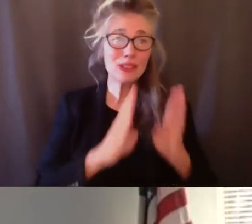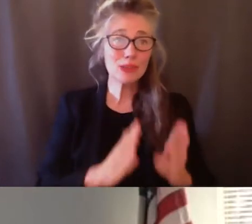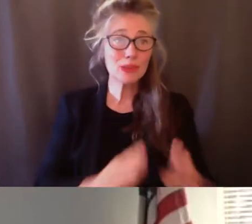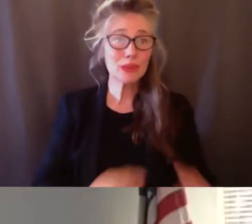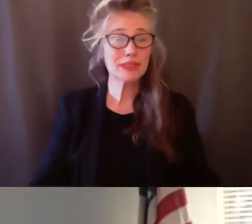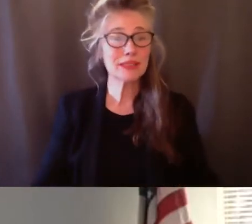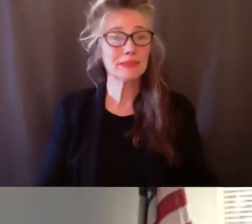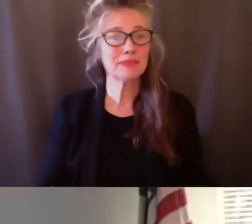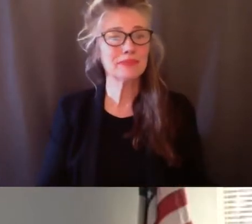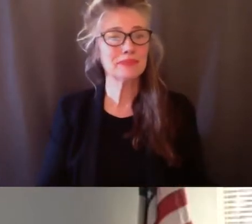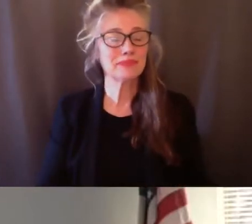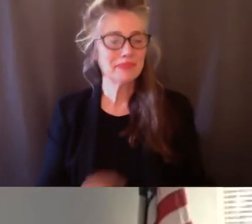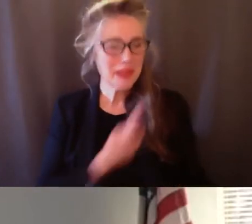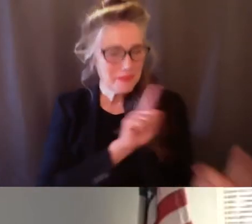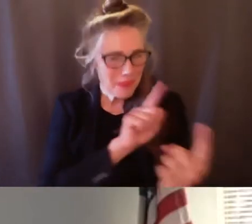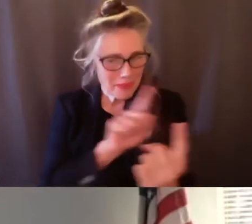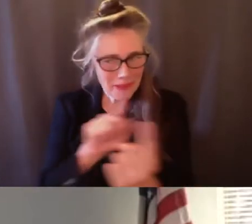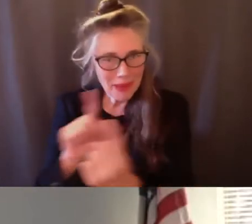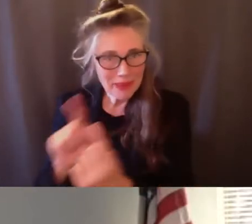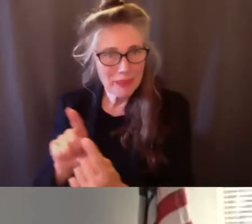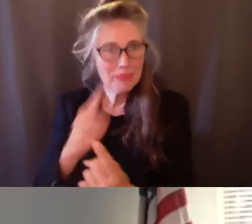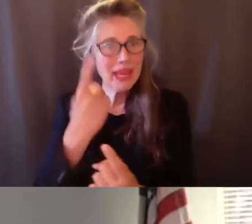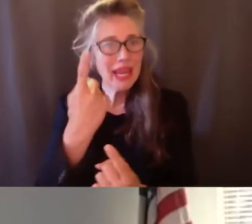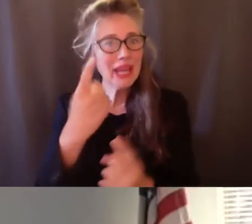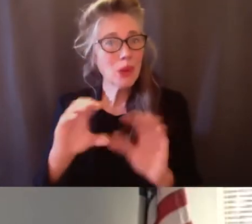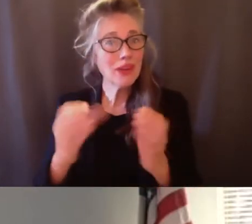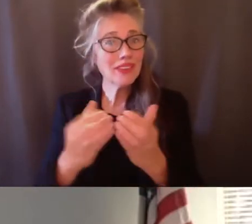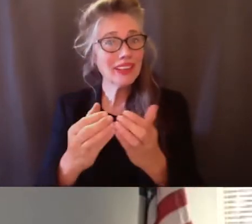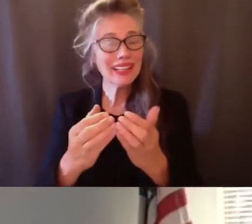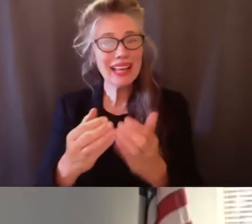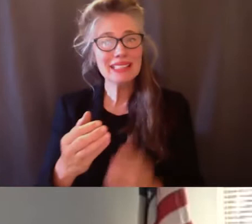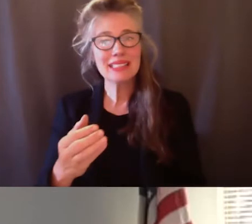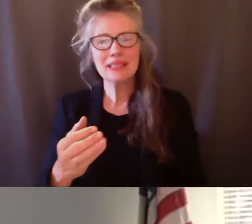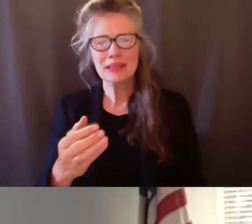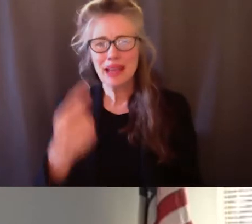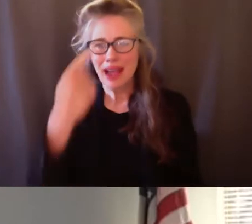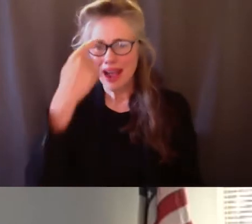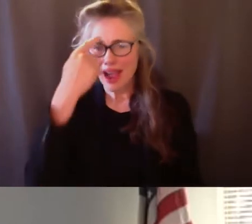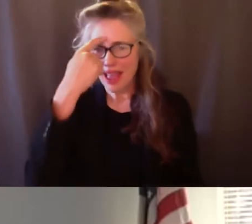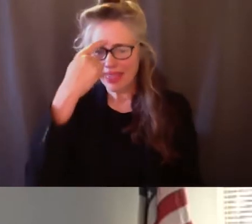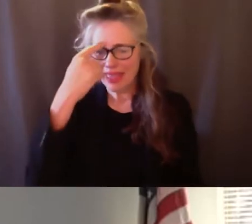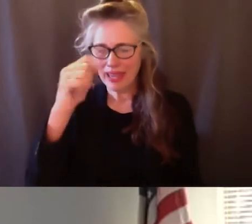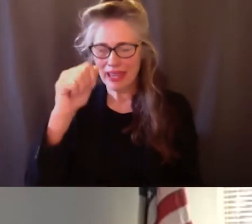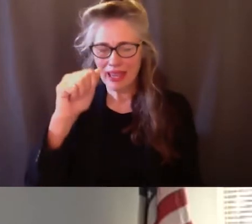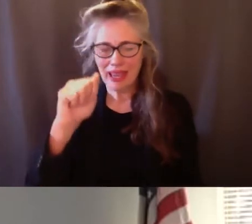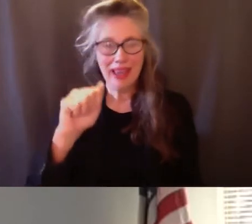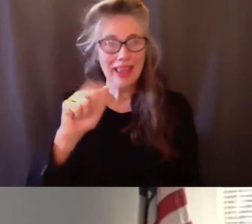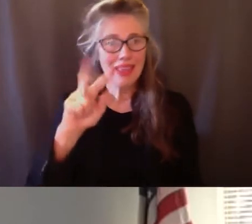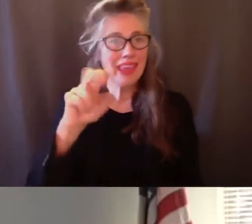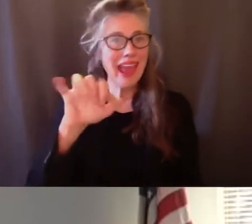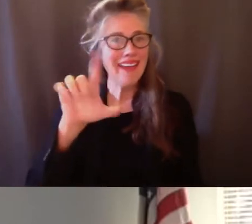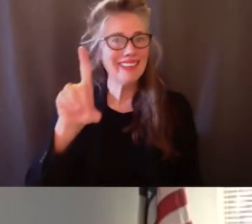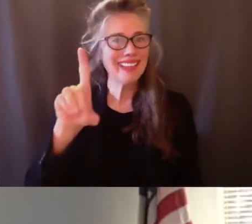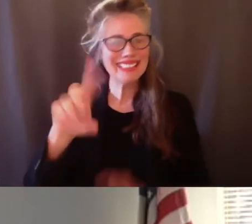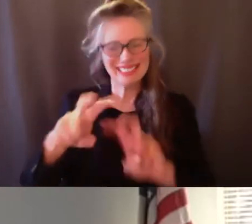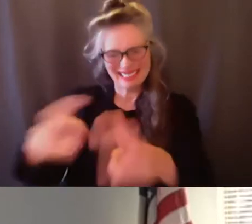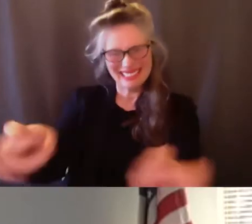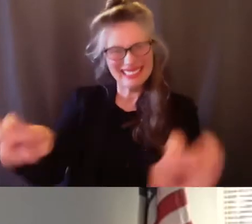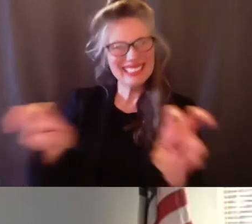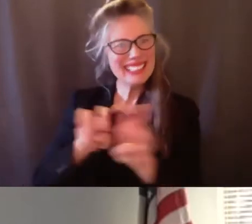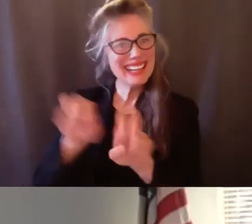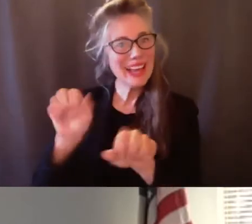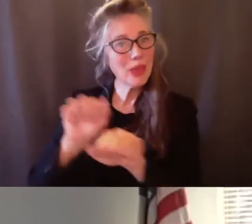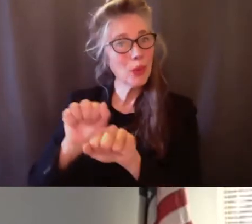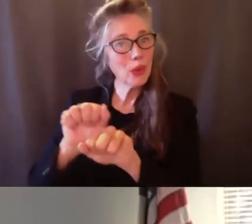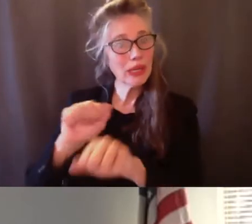the students that were in one of the classes, I believe it was the AVID, were sitting together working on a project, and I